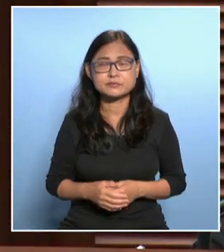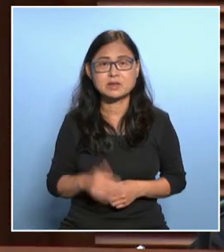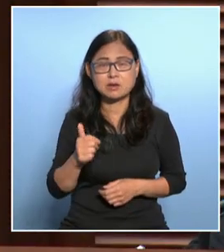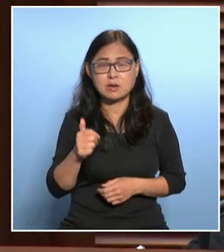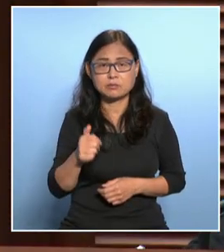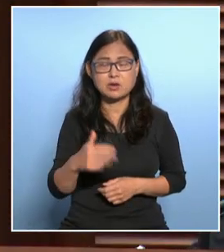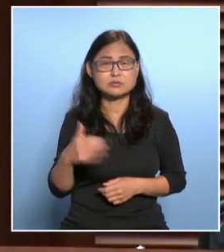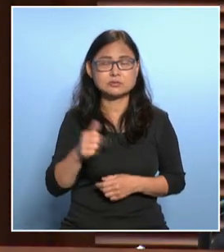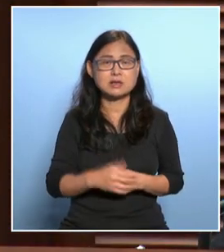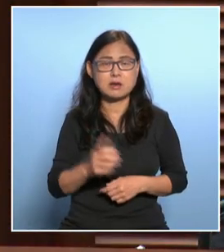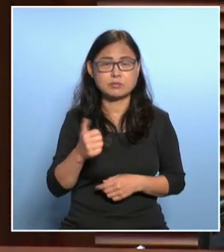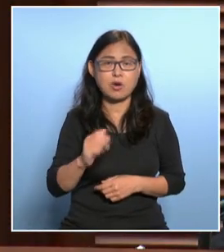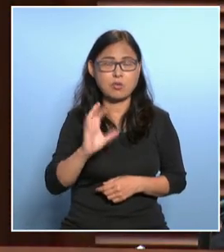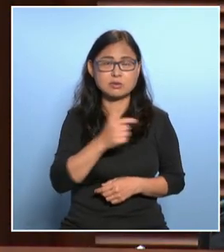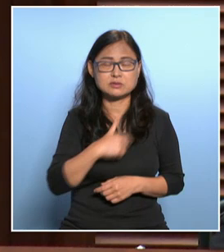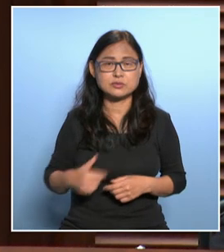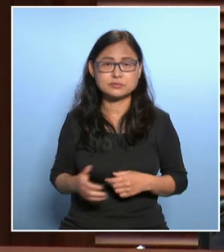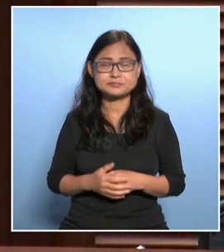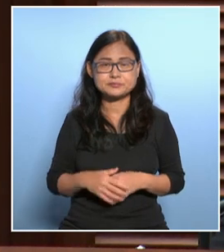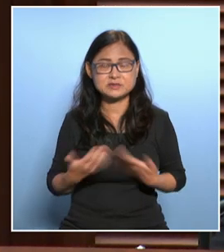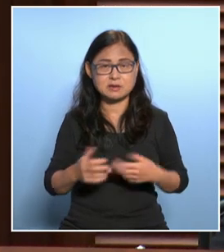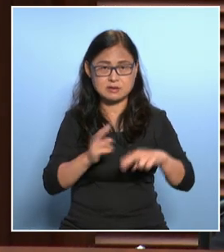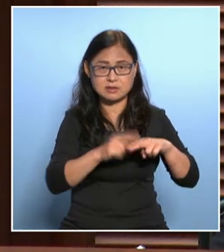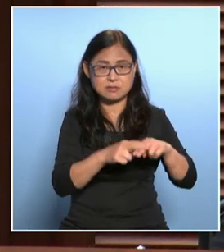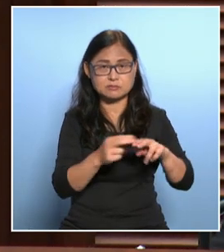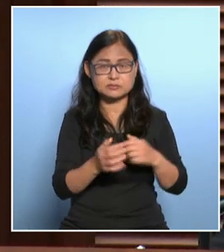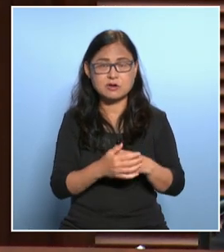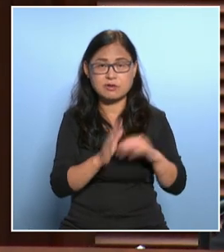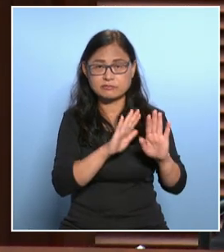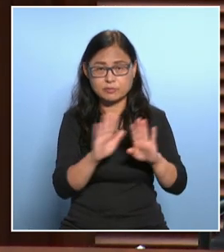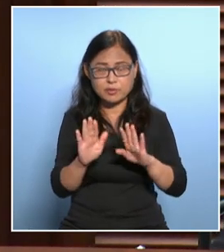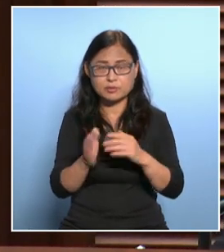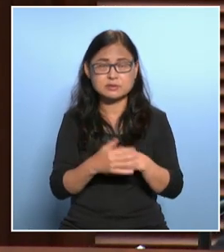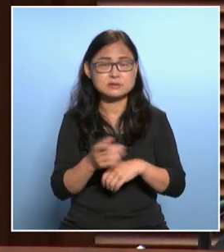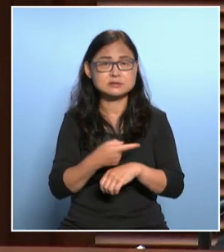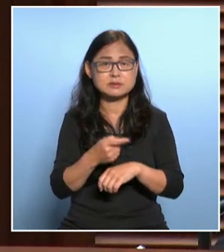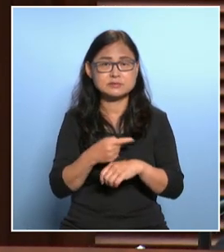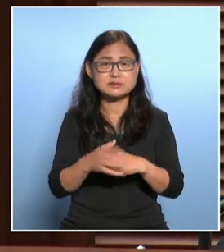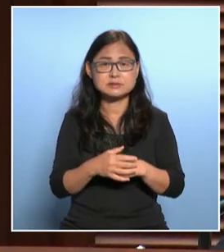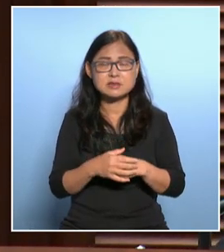true. Thank you, Chair. Thank you, Mr. Wong.